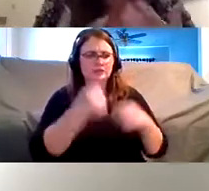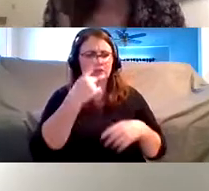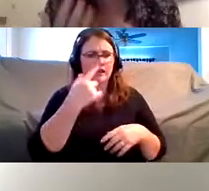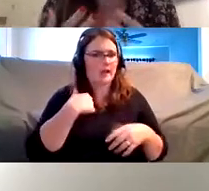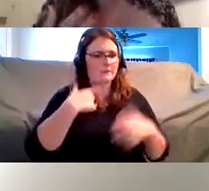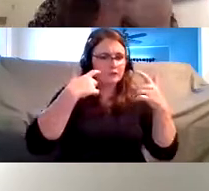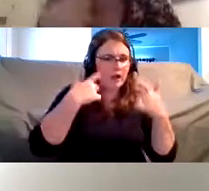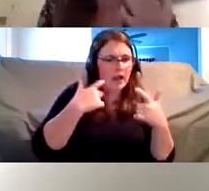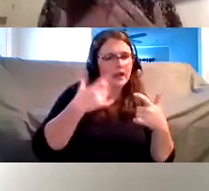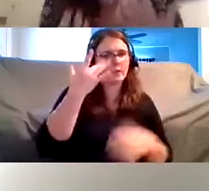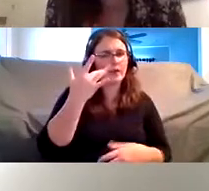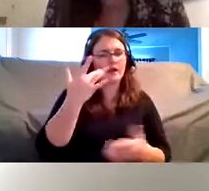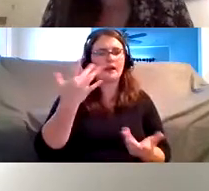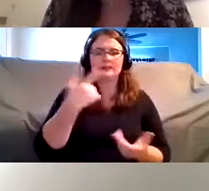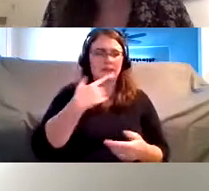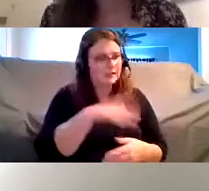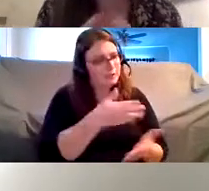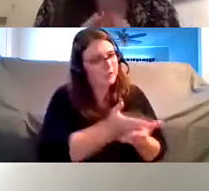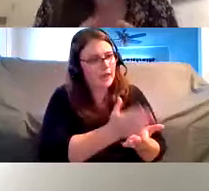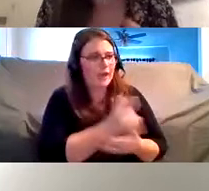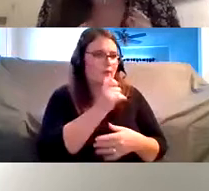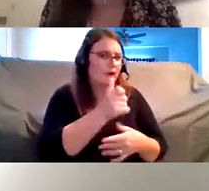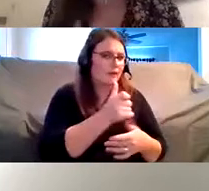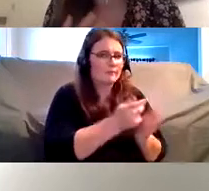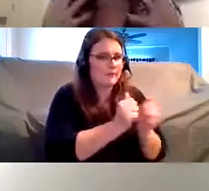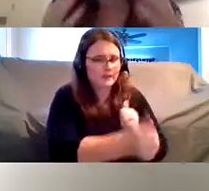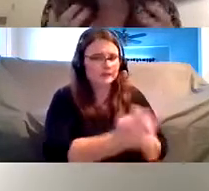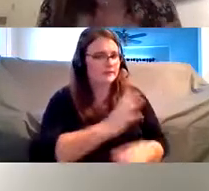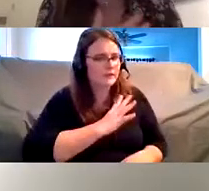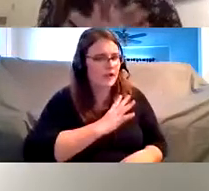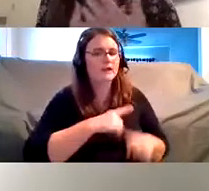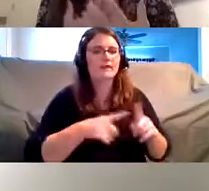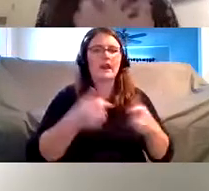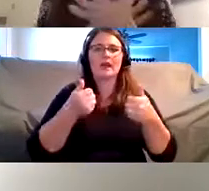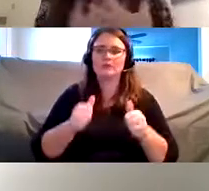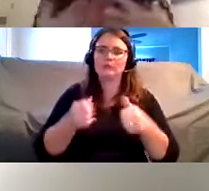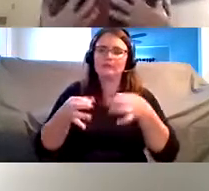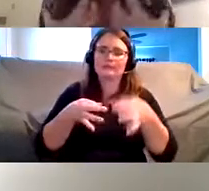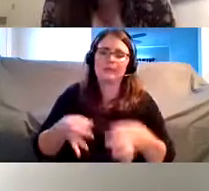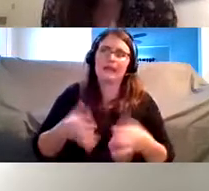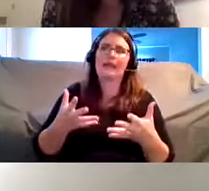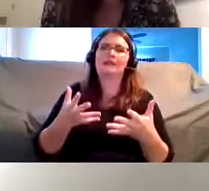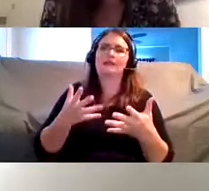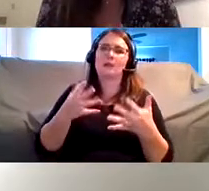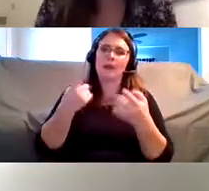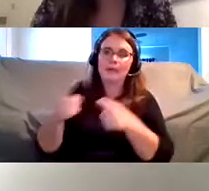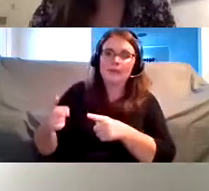pass. And then I tried to put it in words, and I felt like that was the first time that it hurt me. It literally physically hurt